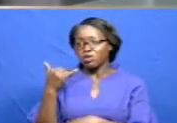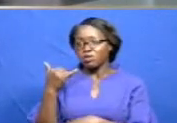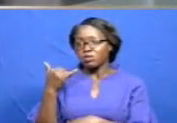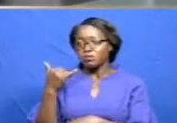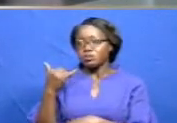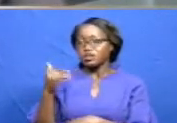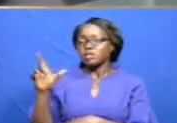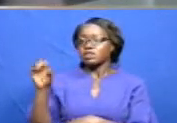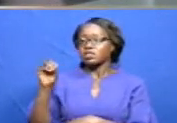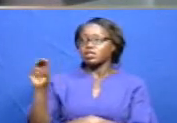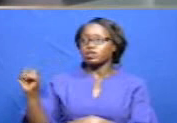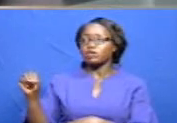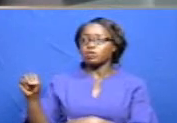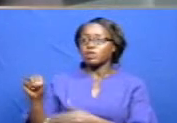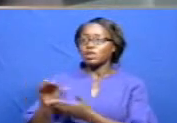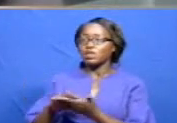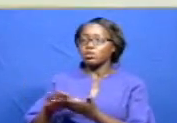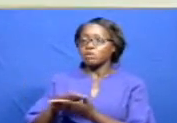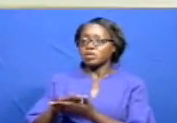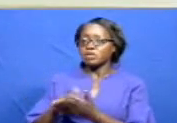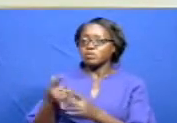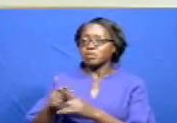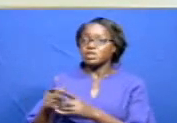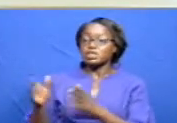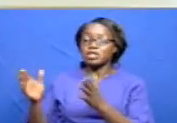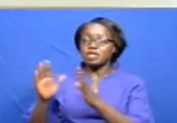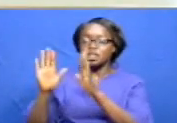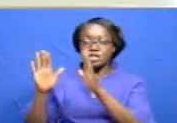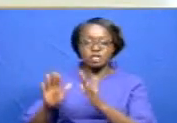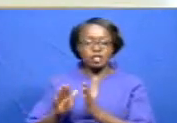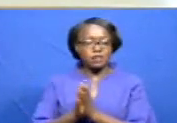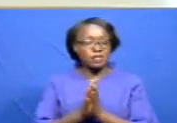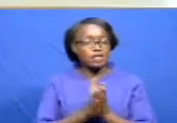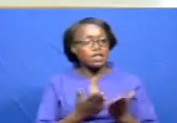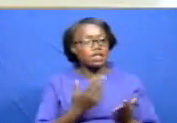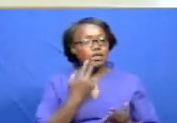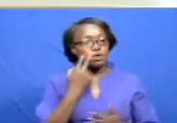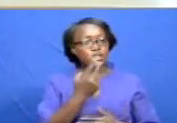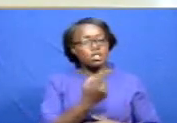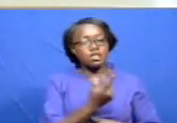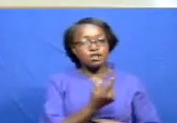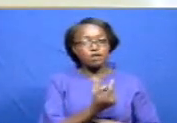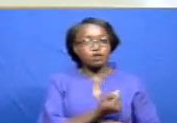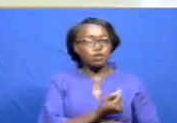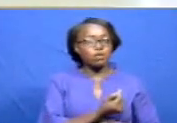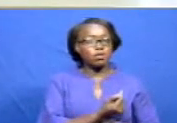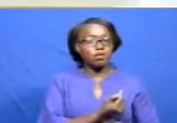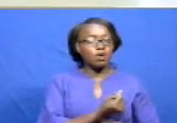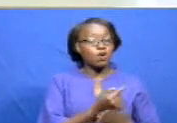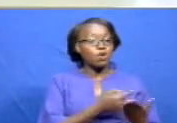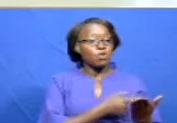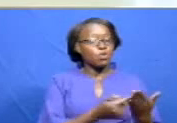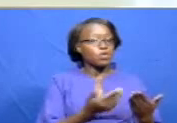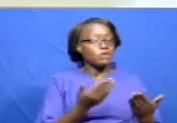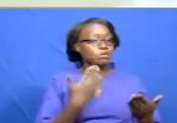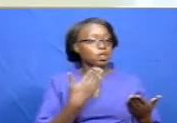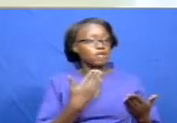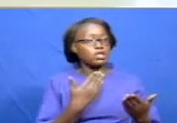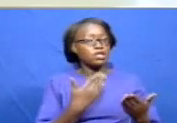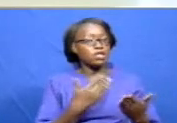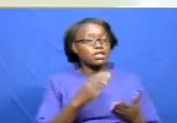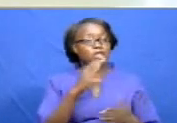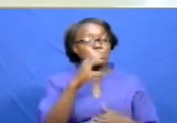based signal. But essentially, this is a data signal. We did see a few days ago the Cabinet Secretary for